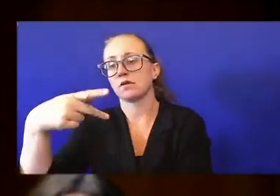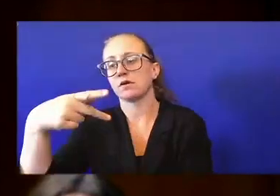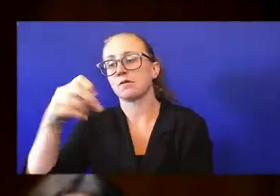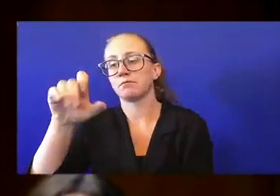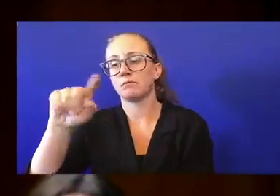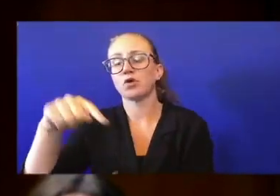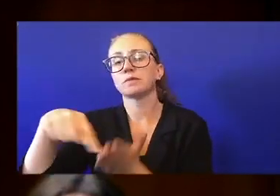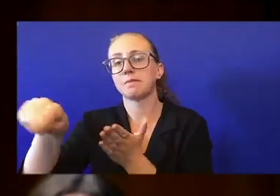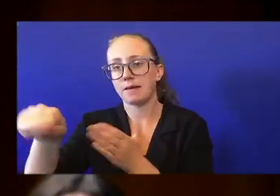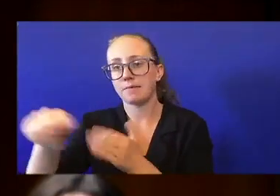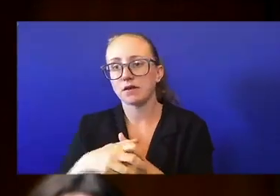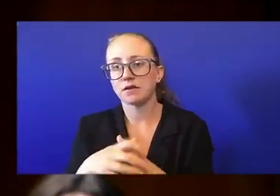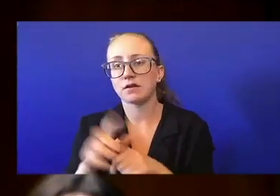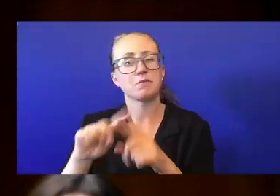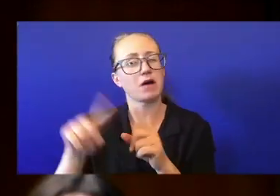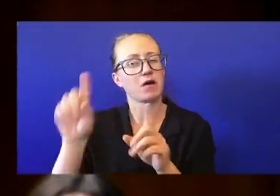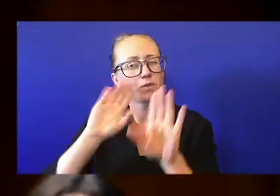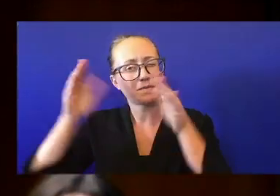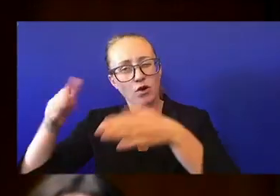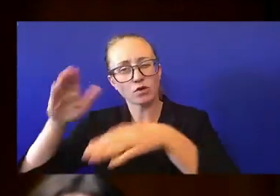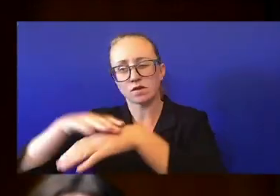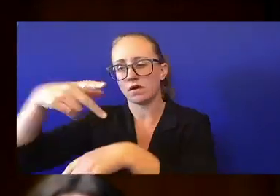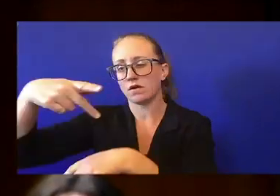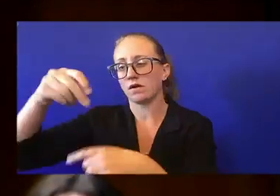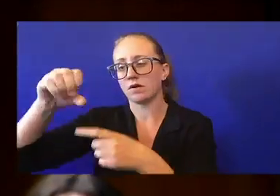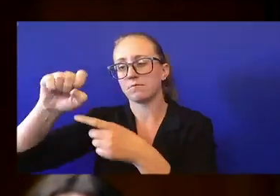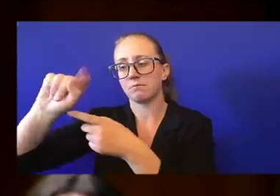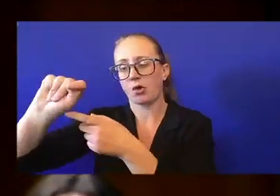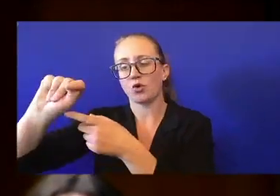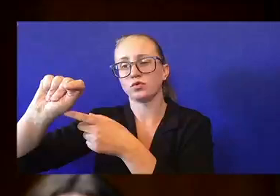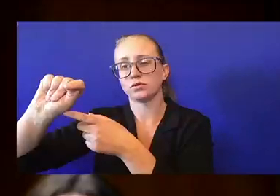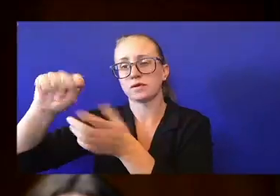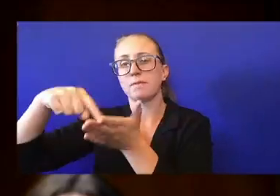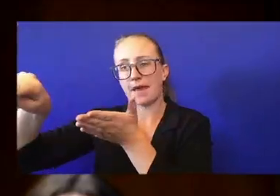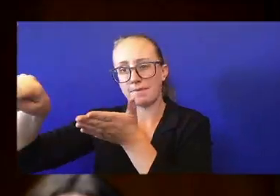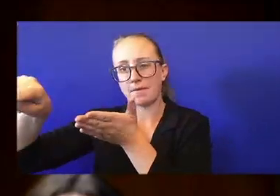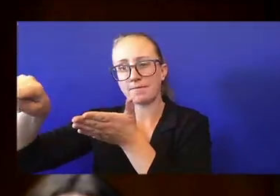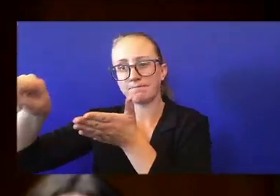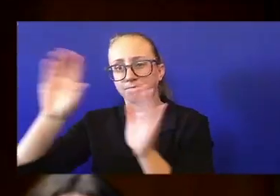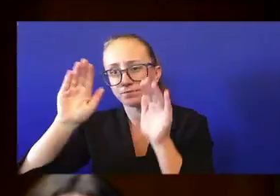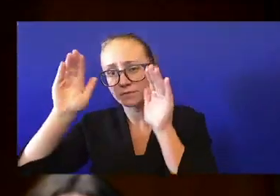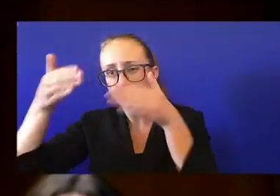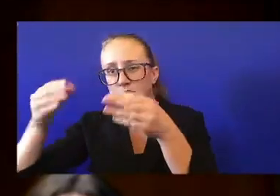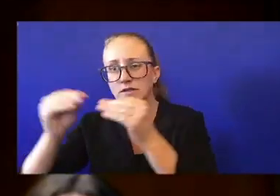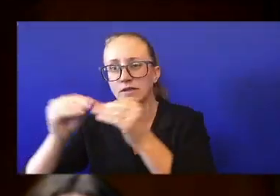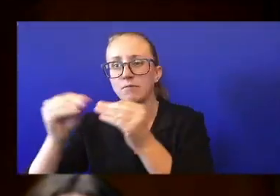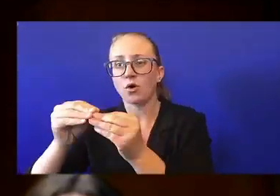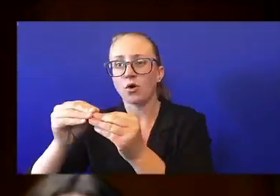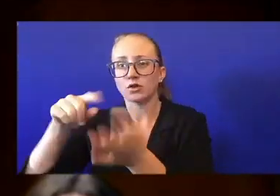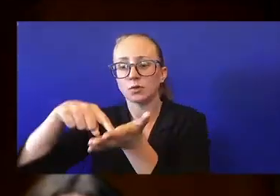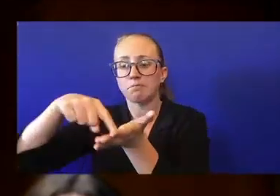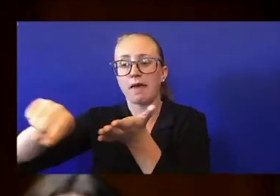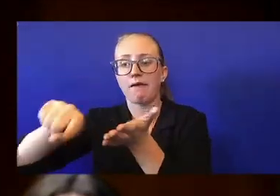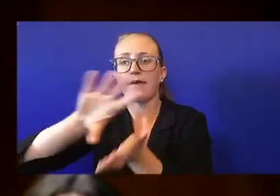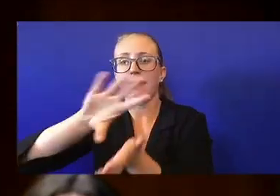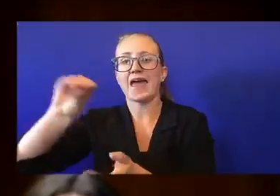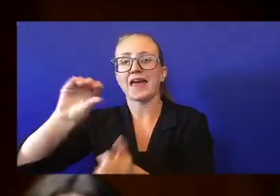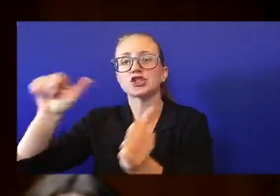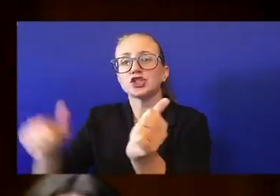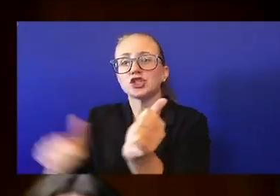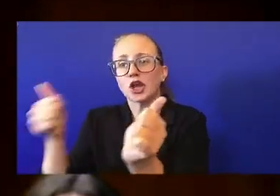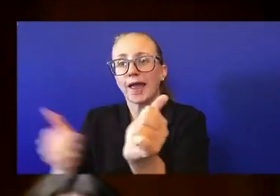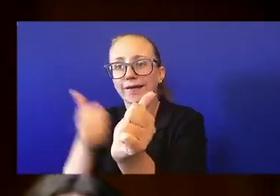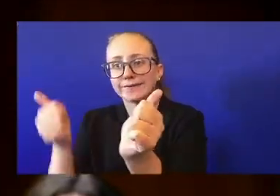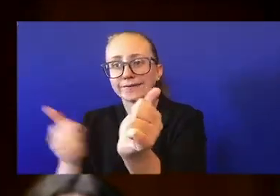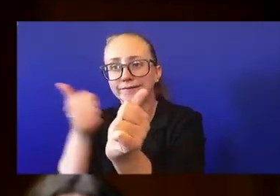been on post-payment, which basically focuses on more pay and chase transactions. So the